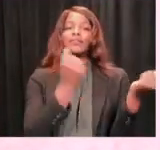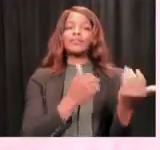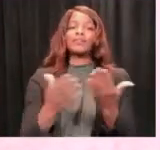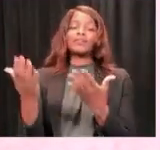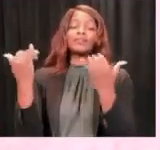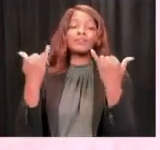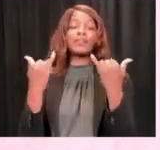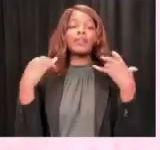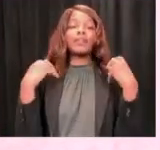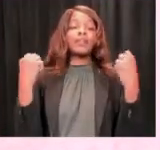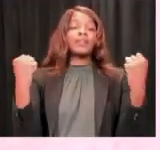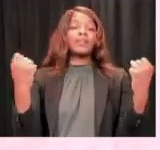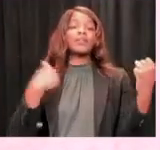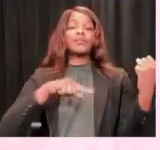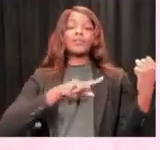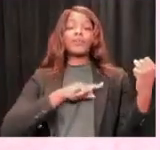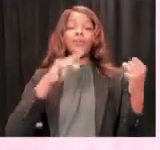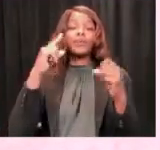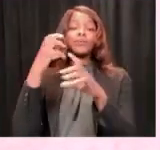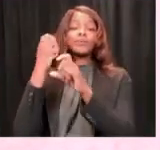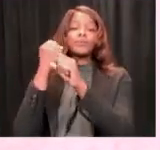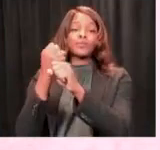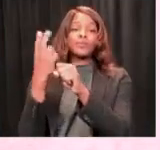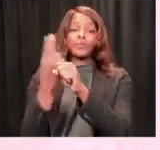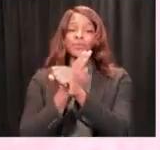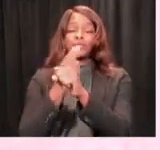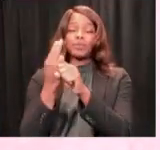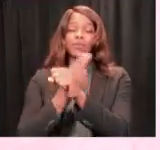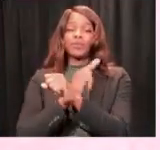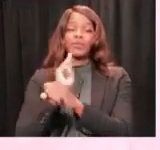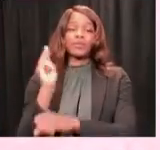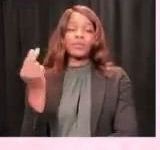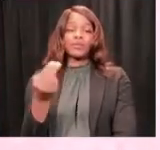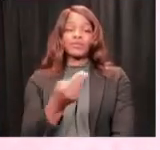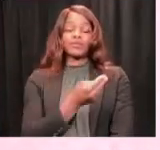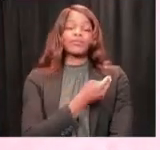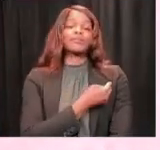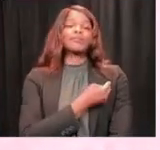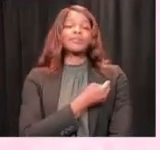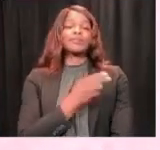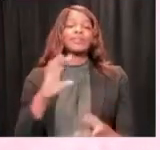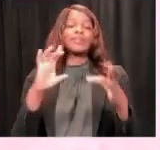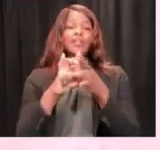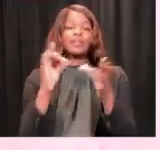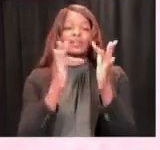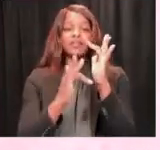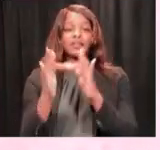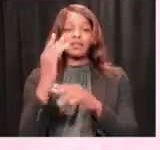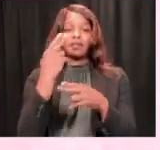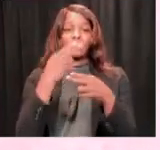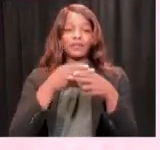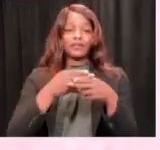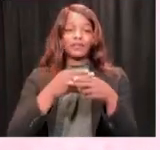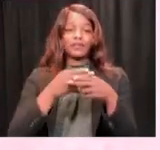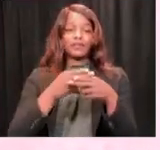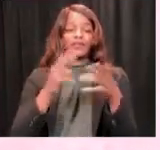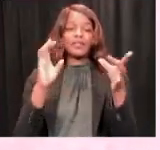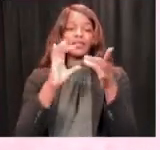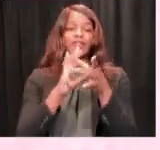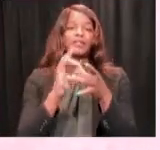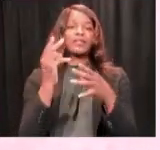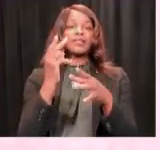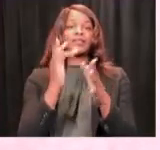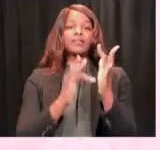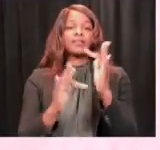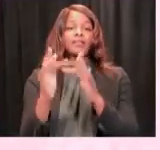it. We trust you, God. Use us. Use us, God. In Jesus' name. In Jesus'